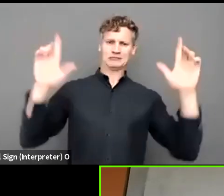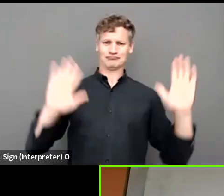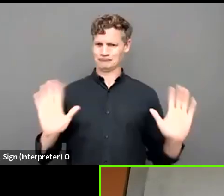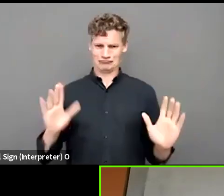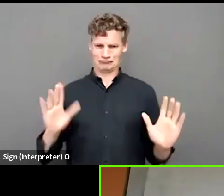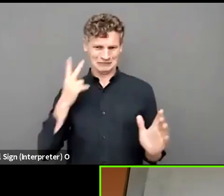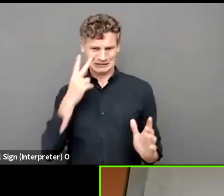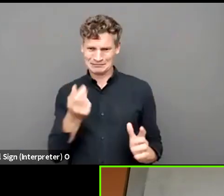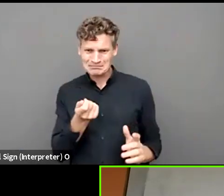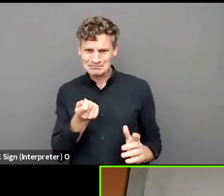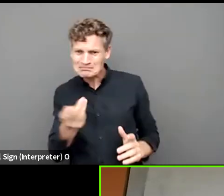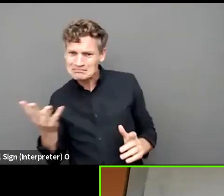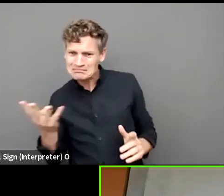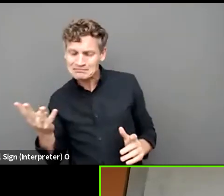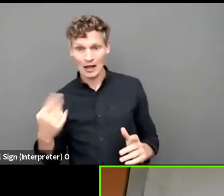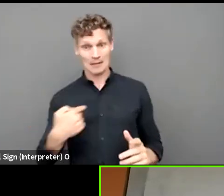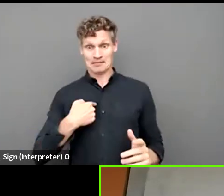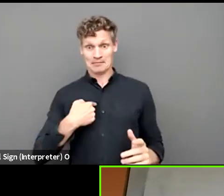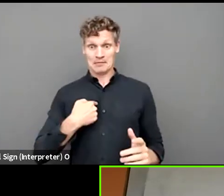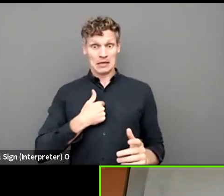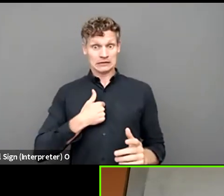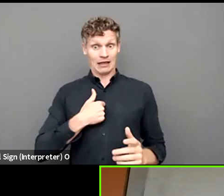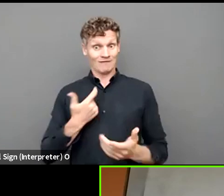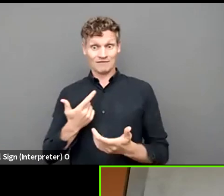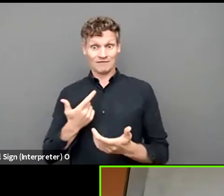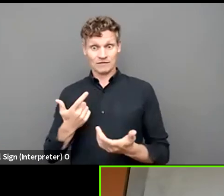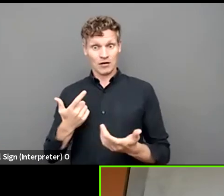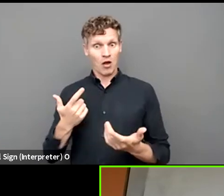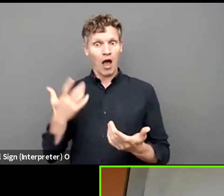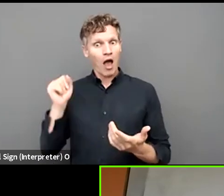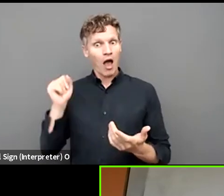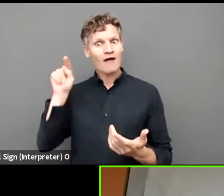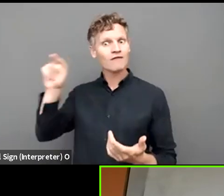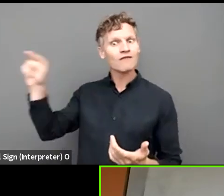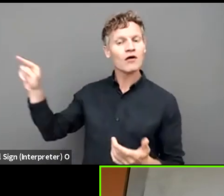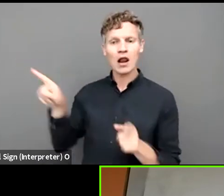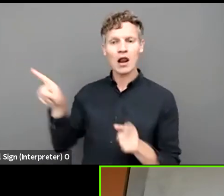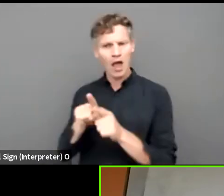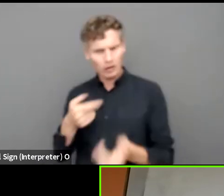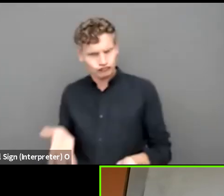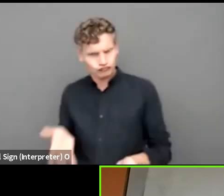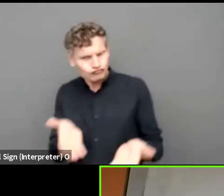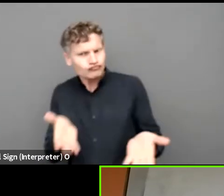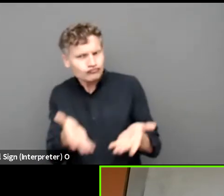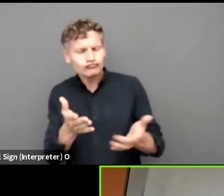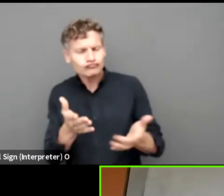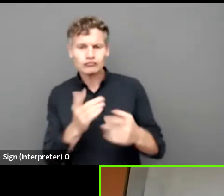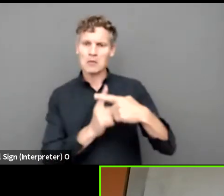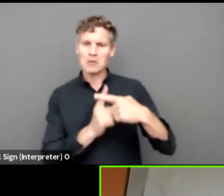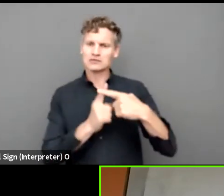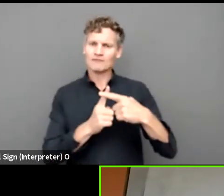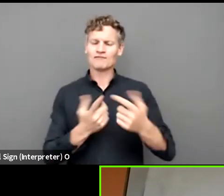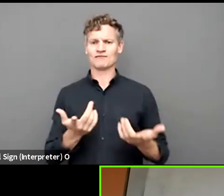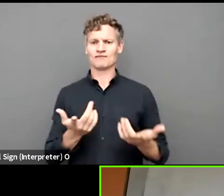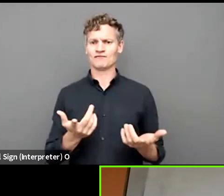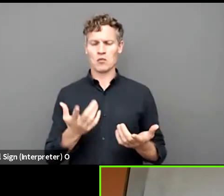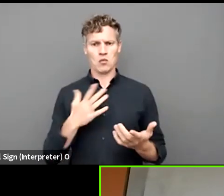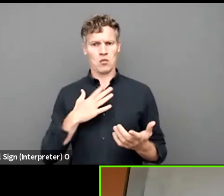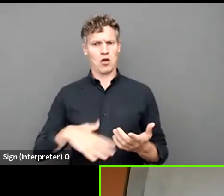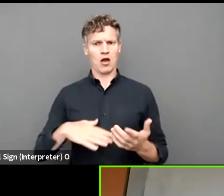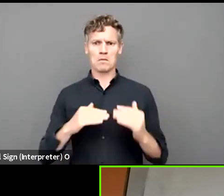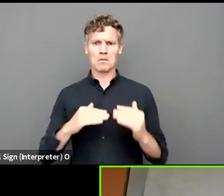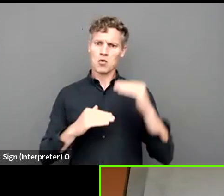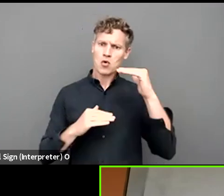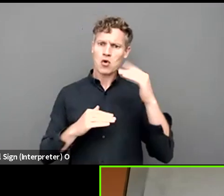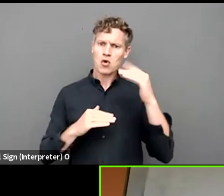seen and that someone encouraged me to develop my abilities and to take the bold moves and take the risk, you know. I